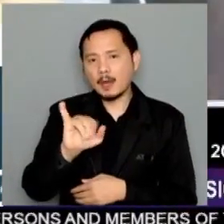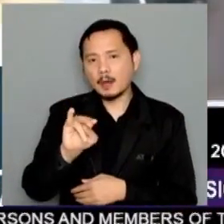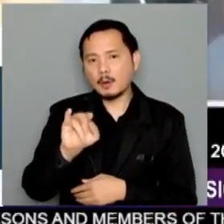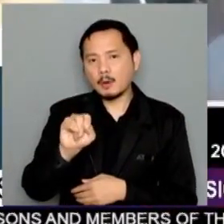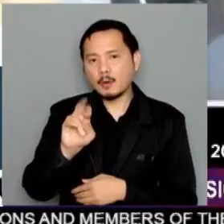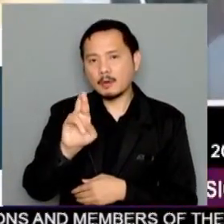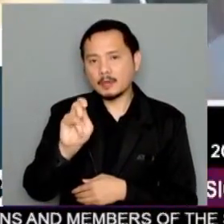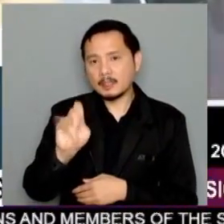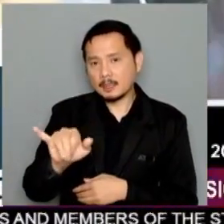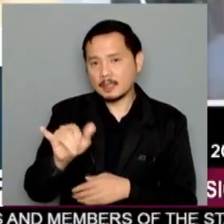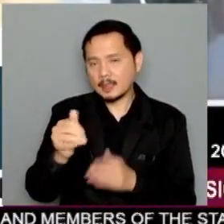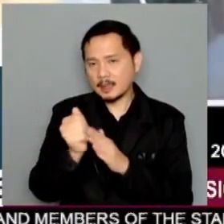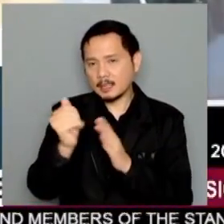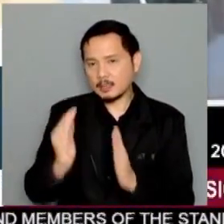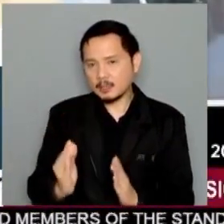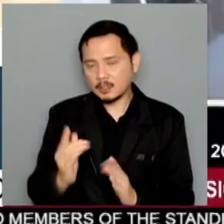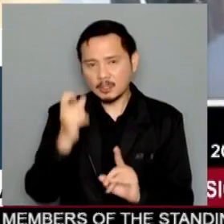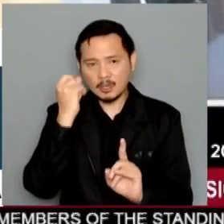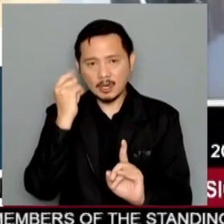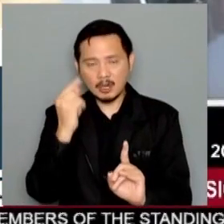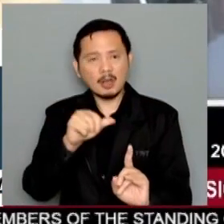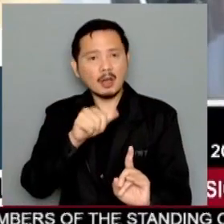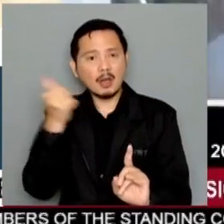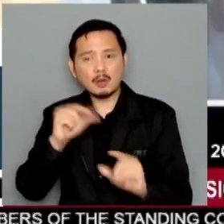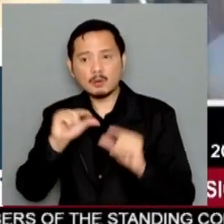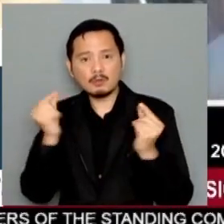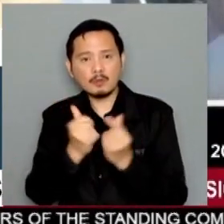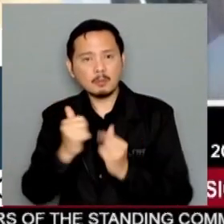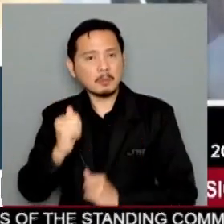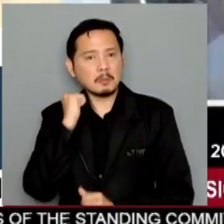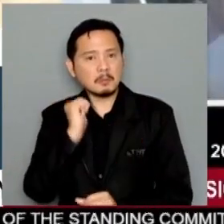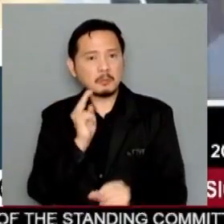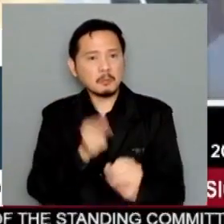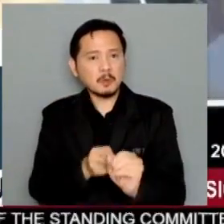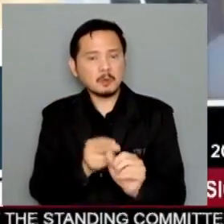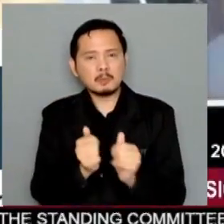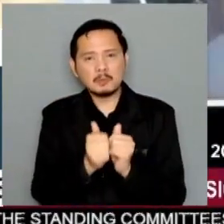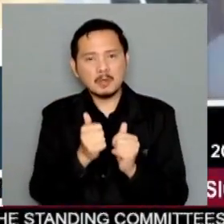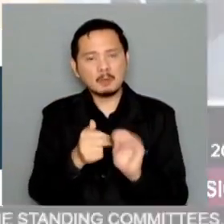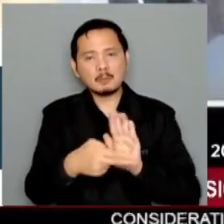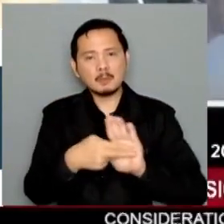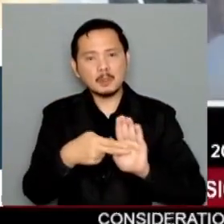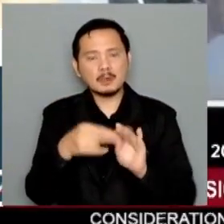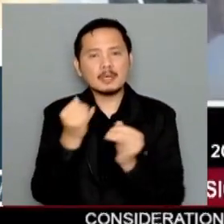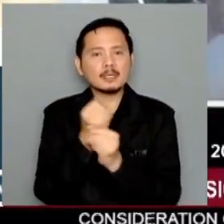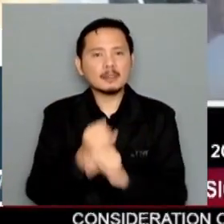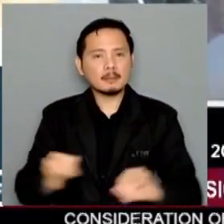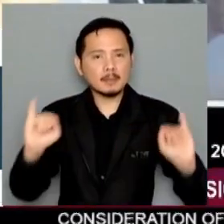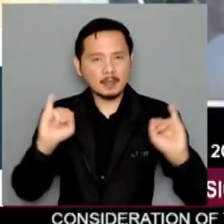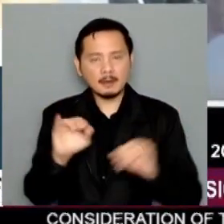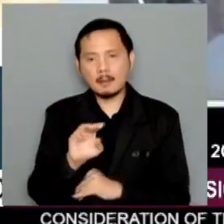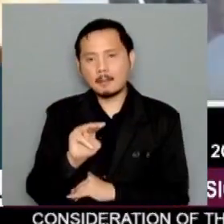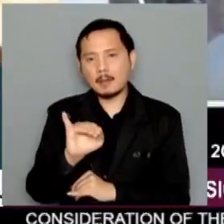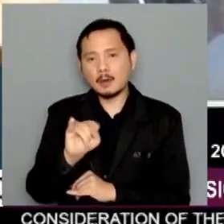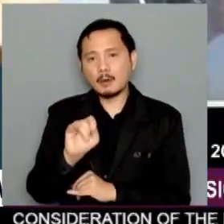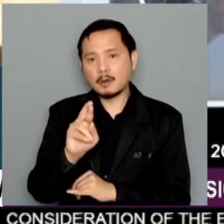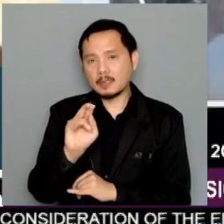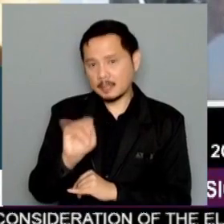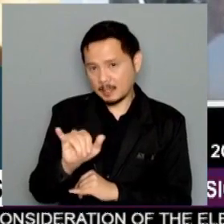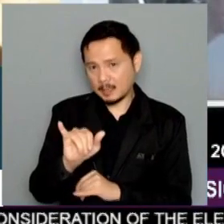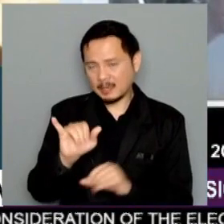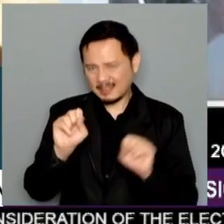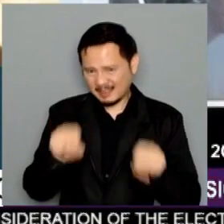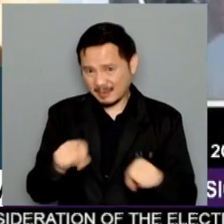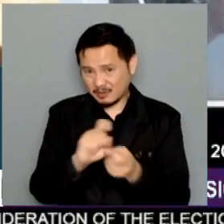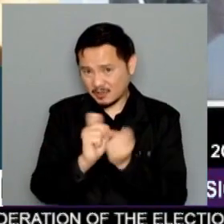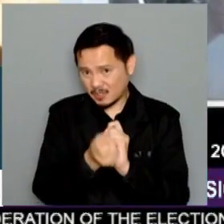the minority does not join them, they are the independent minority. May I ask that that be corrected and that I